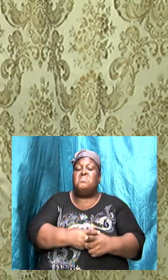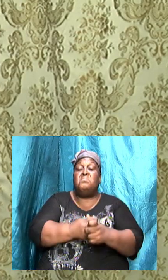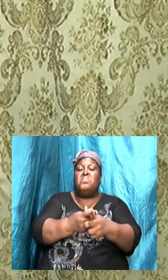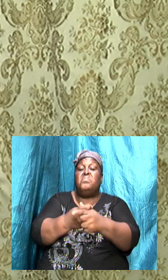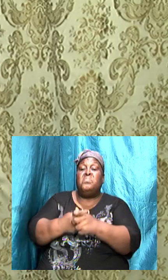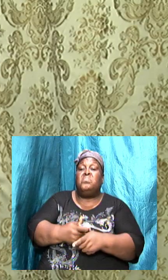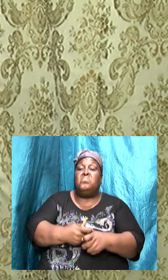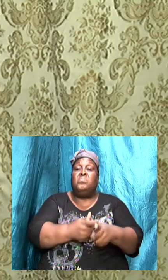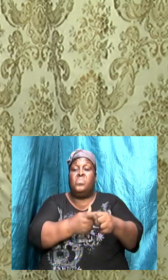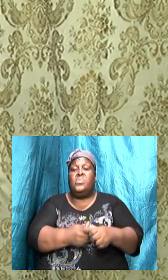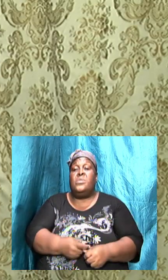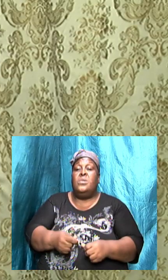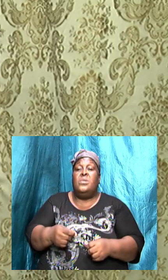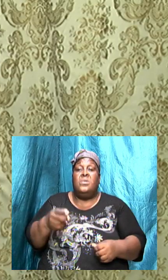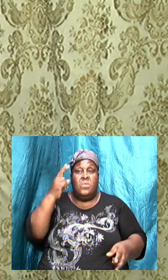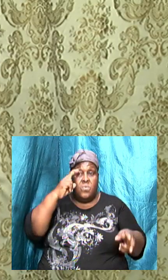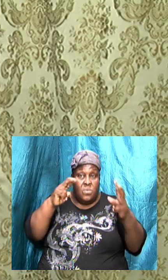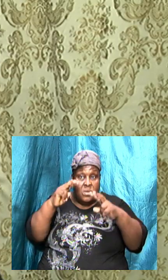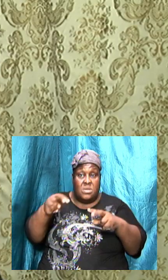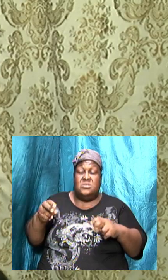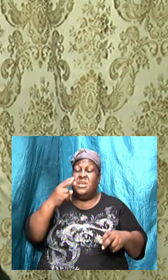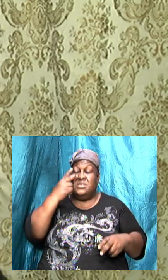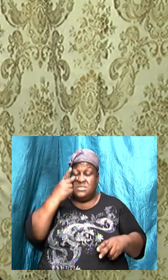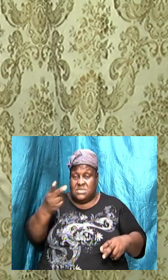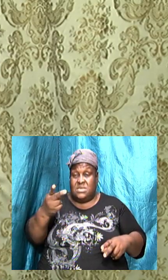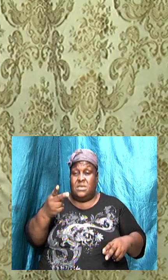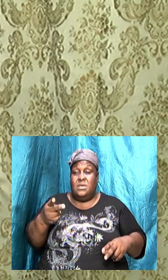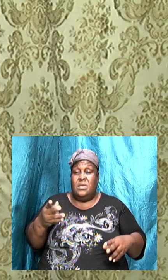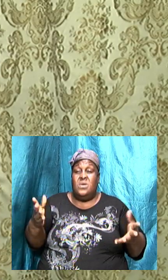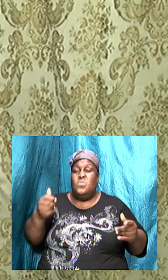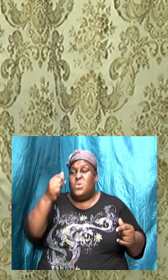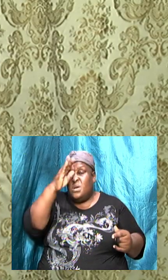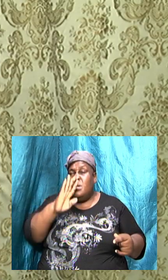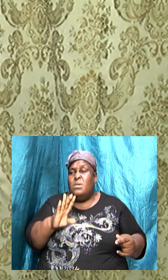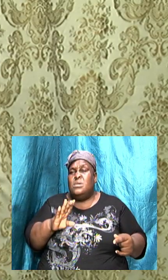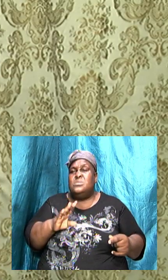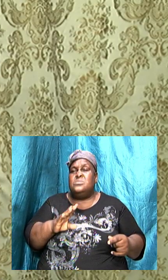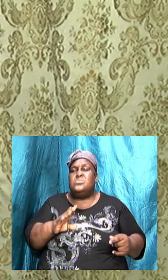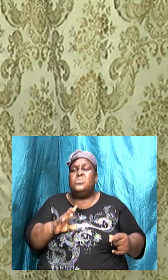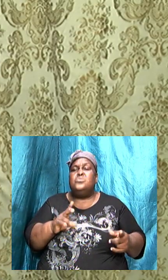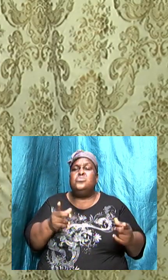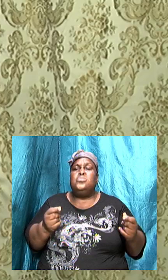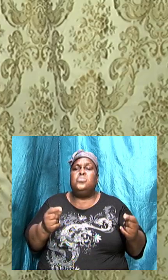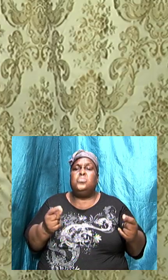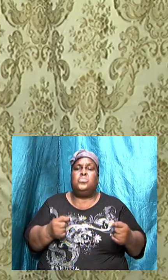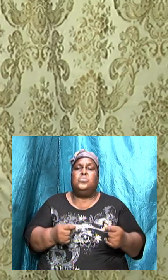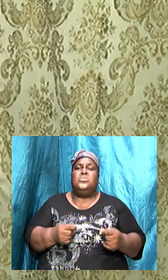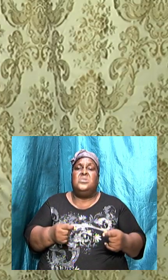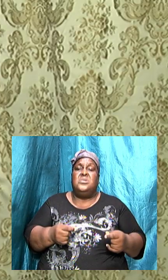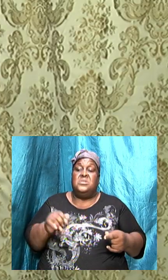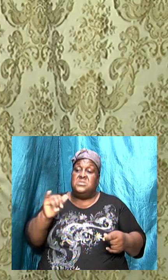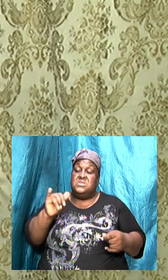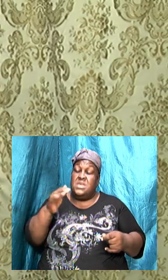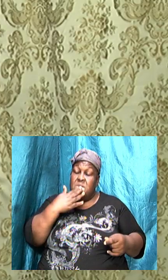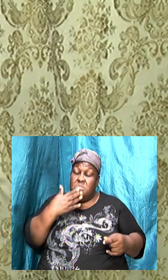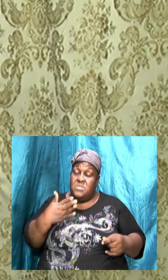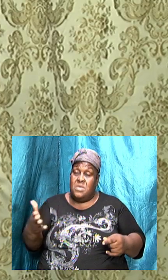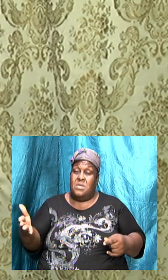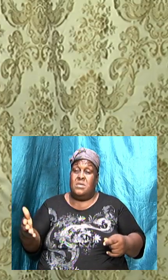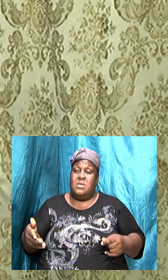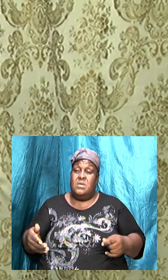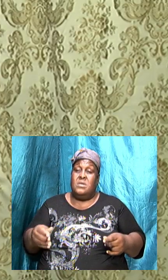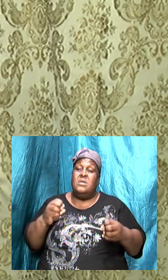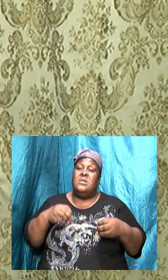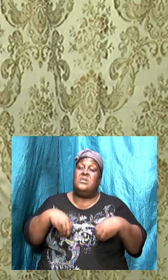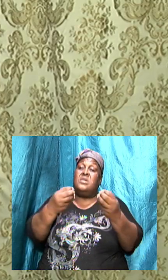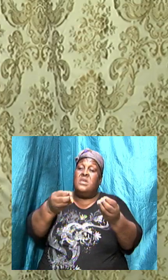down, watch and see what God is going to do. God actually, and the same thing that he said in giving his rebuke